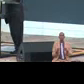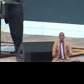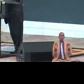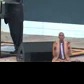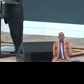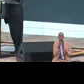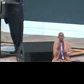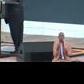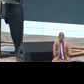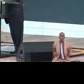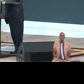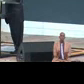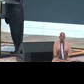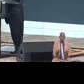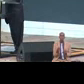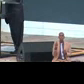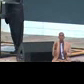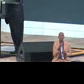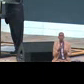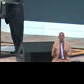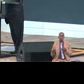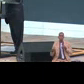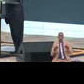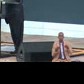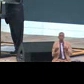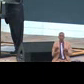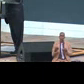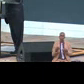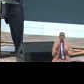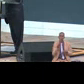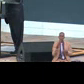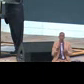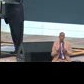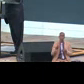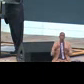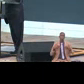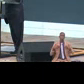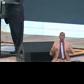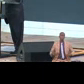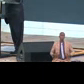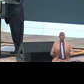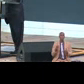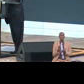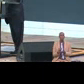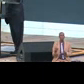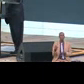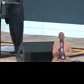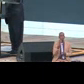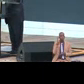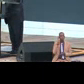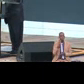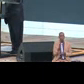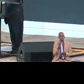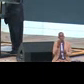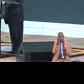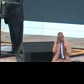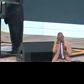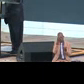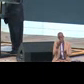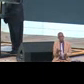Let not sin therefore reign in your mortal body, that ye should obey